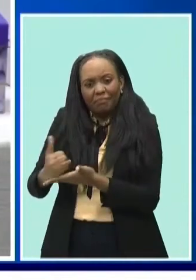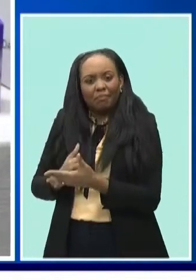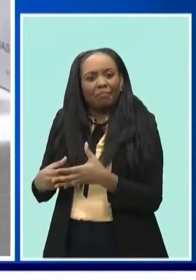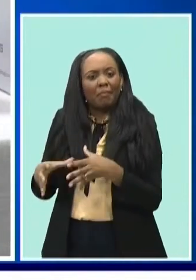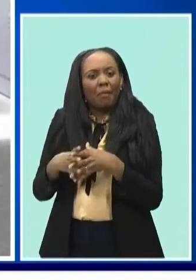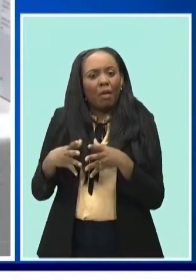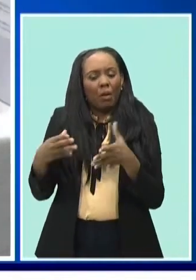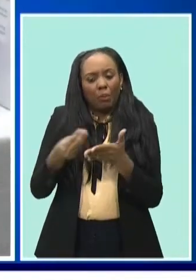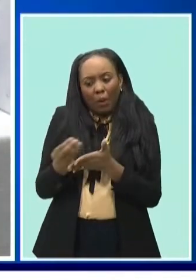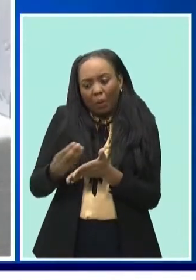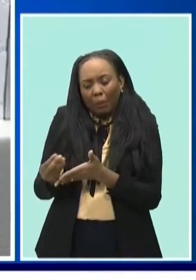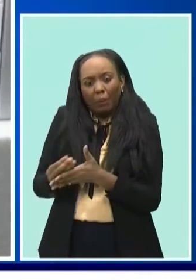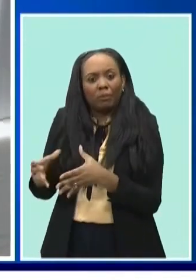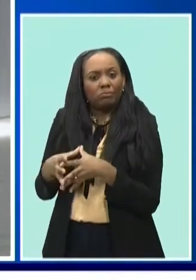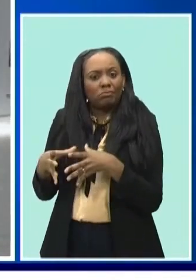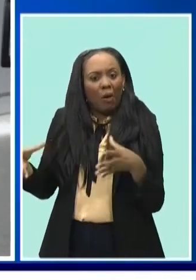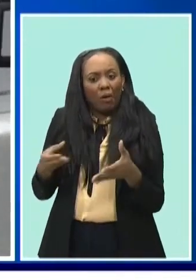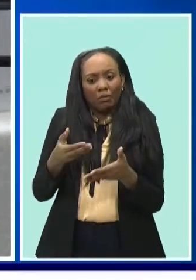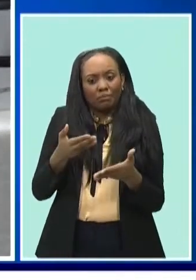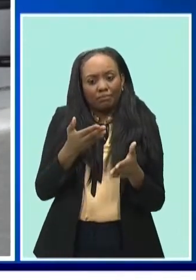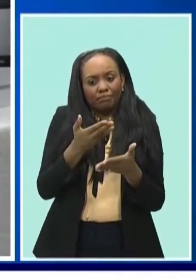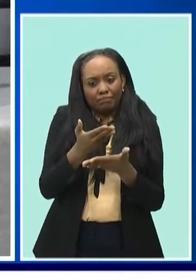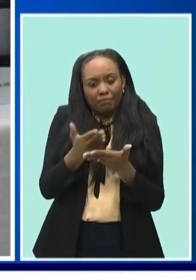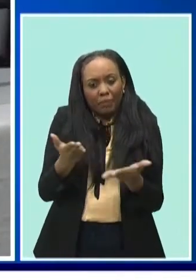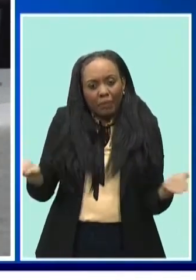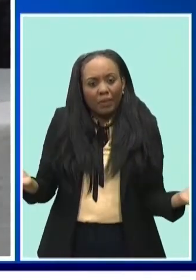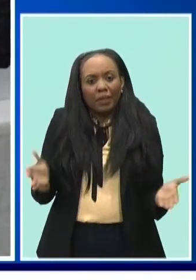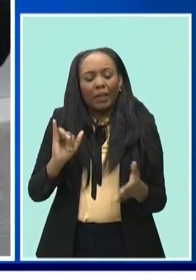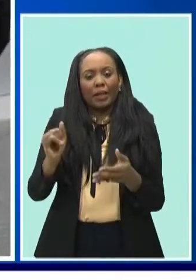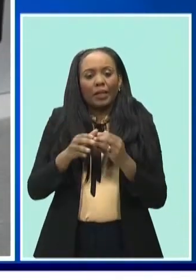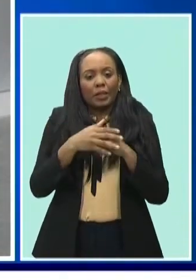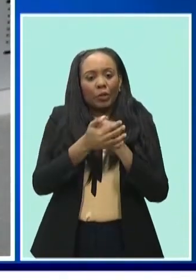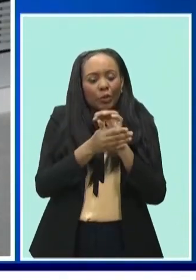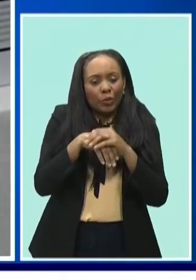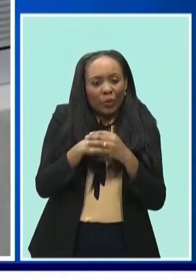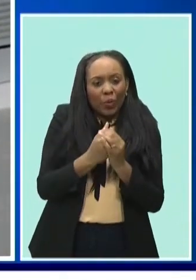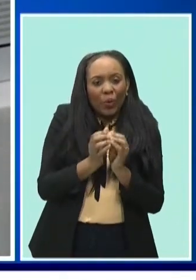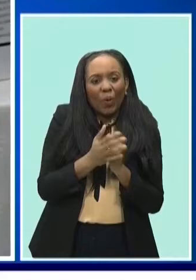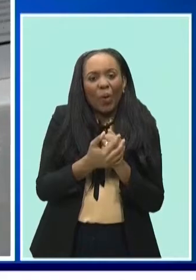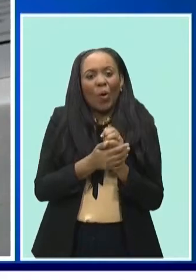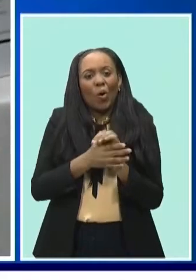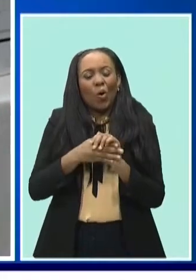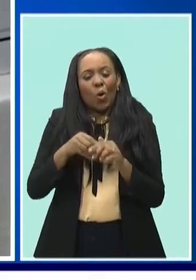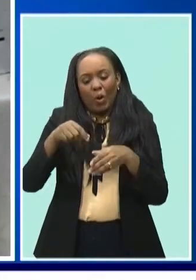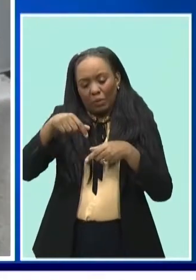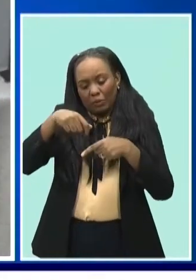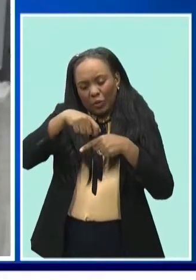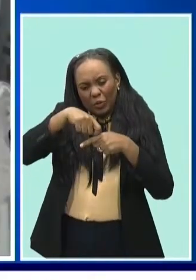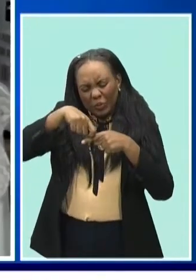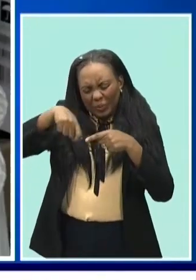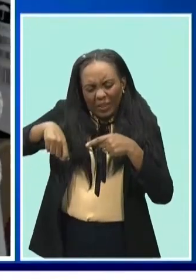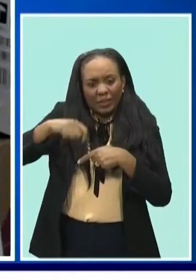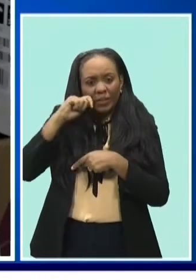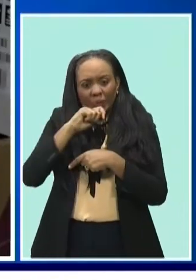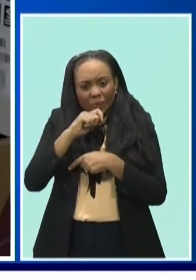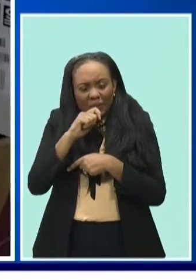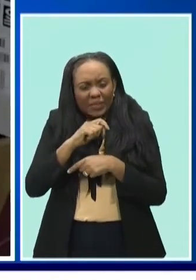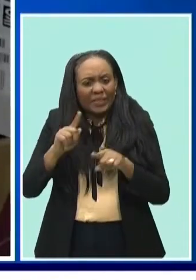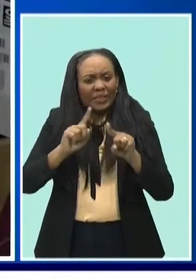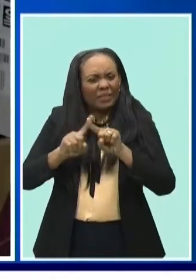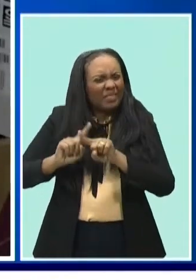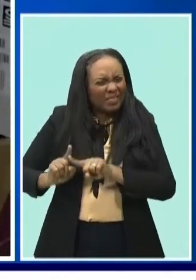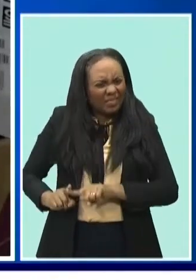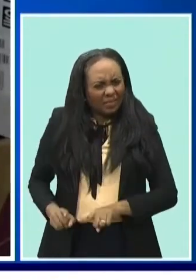to the hospital. These included toiletries, cleaning products, and appliances. Mr. Herwood says after being involved